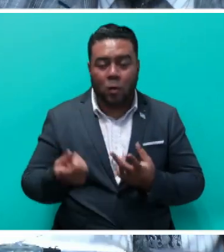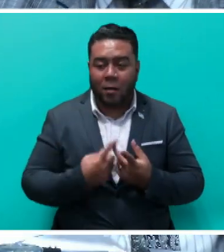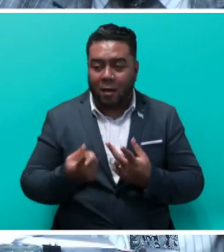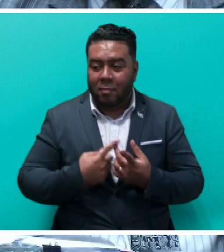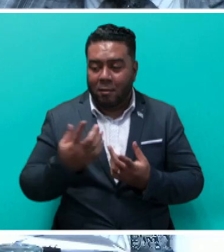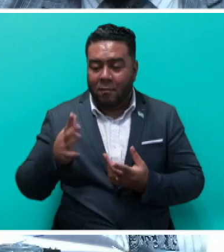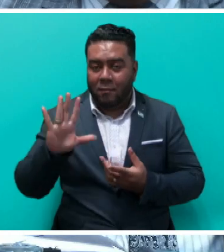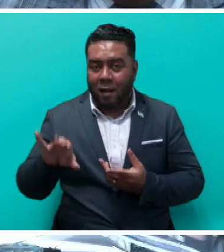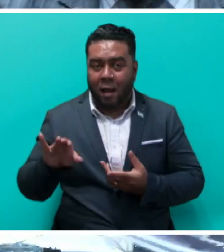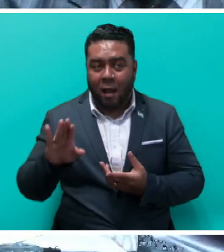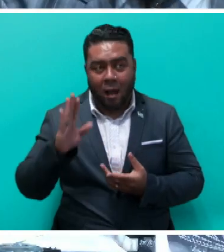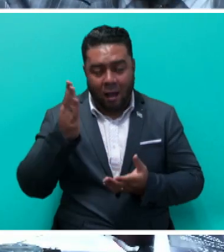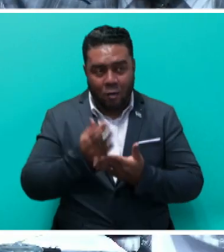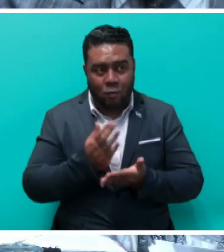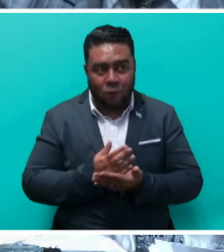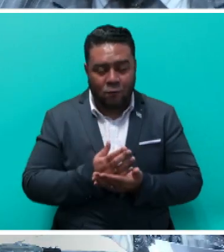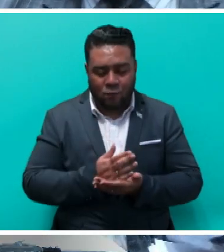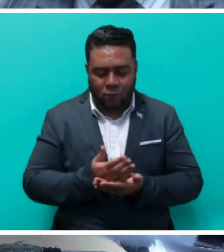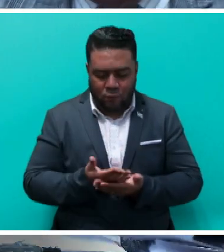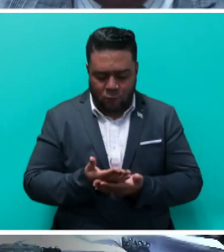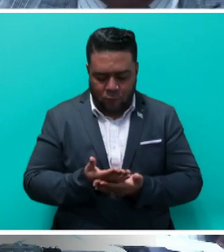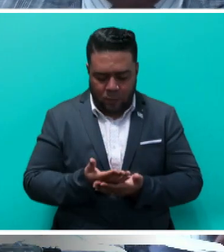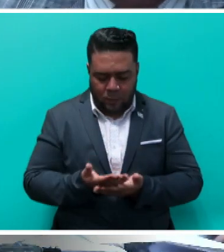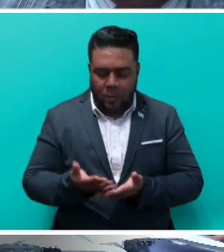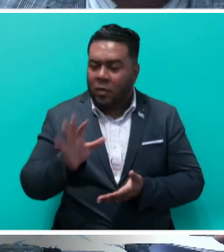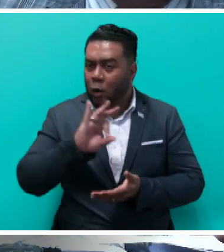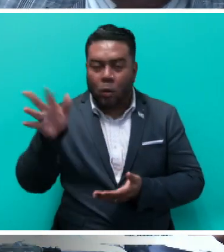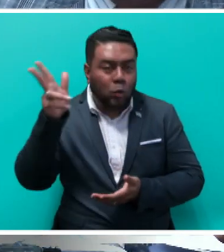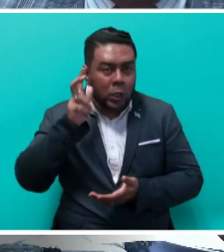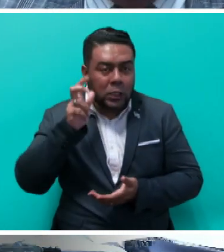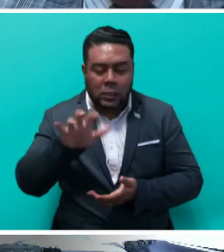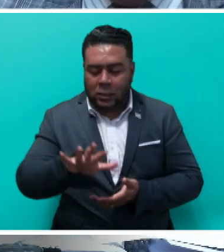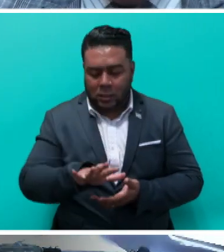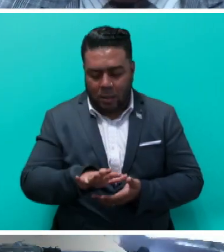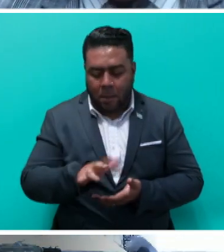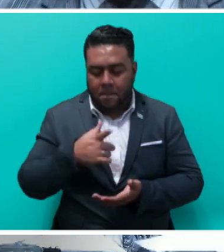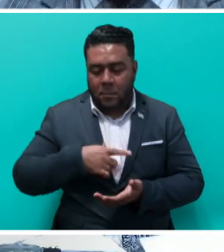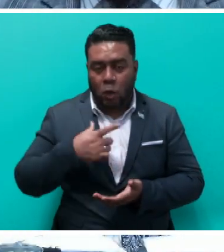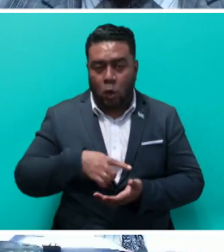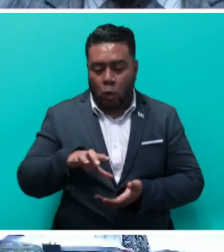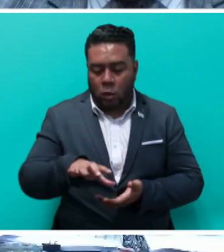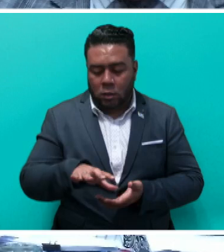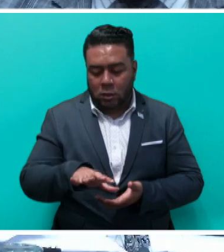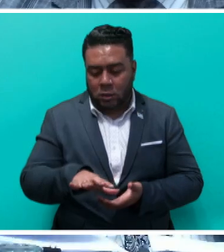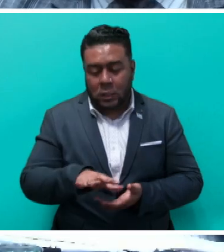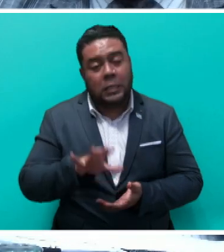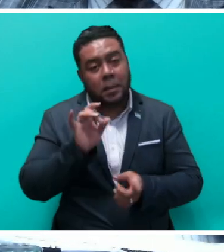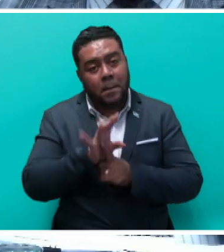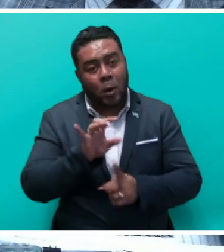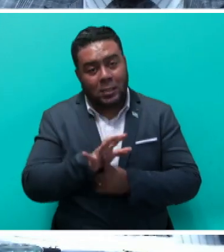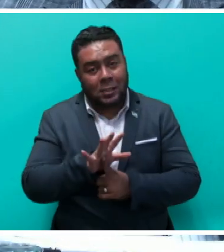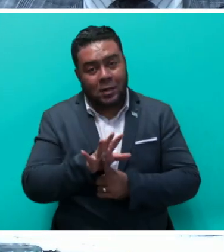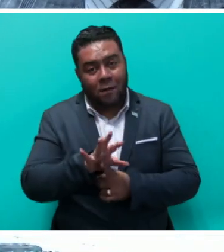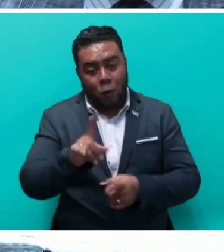appropriate account with the agency's head appropriation. They don't want to listen, Mr. Speaker, because it's important for me